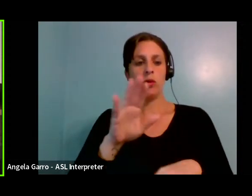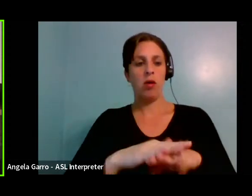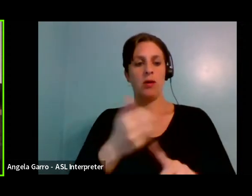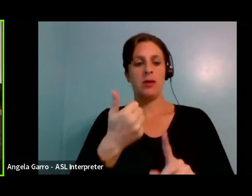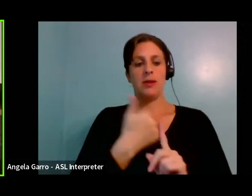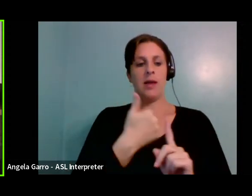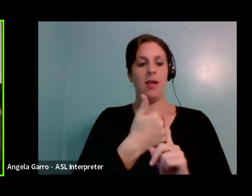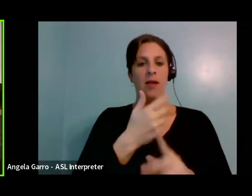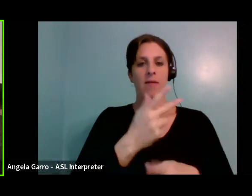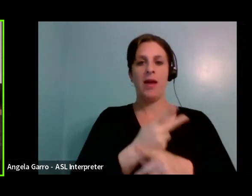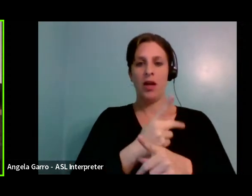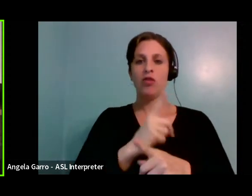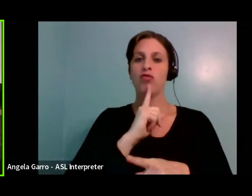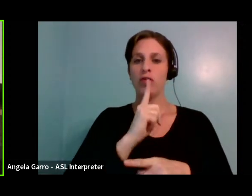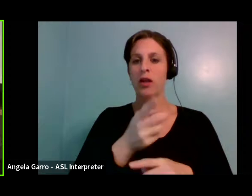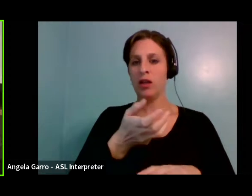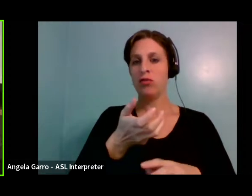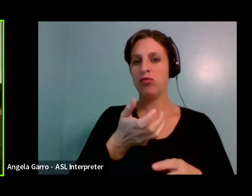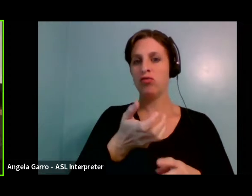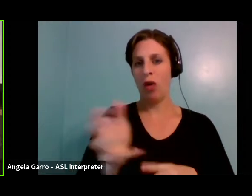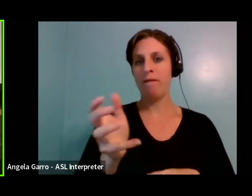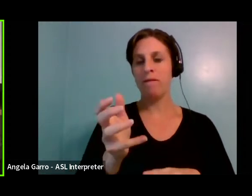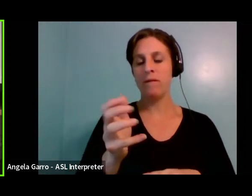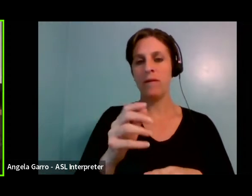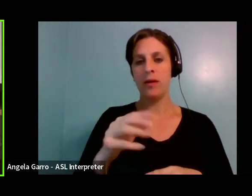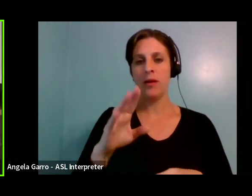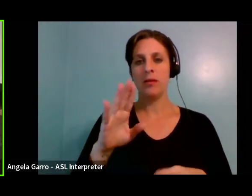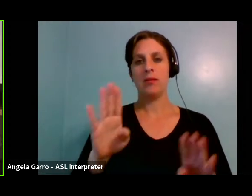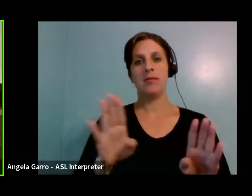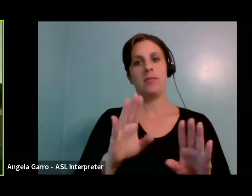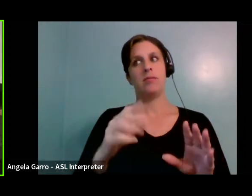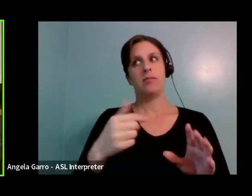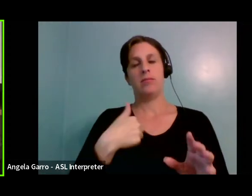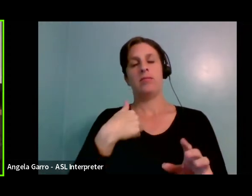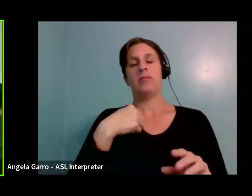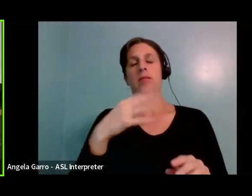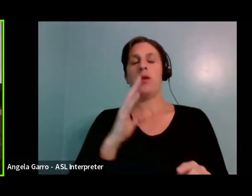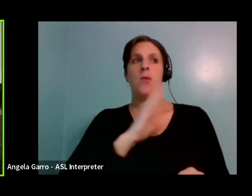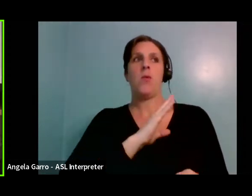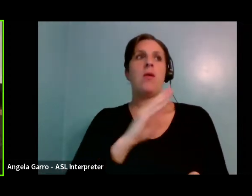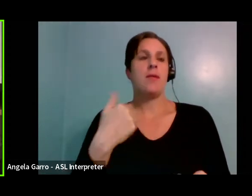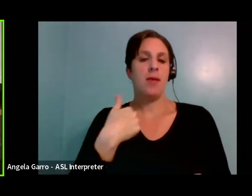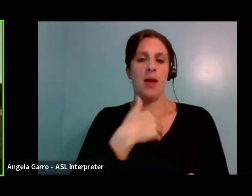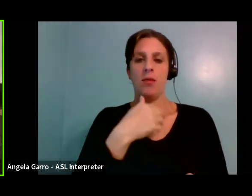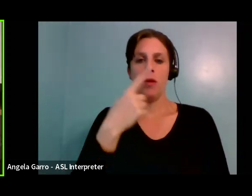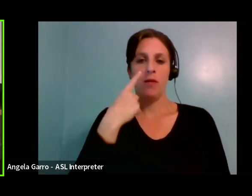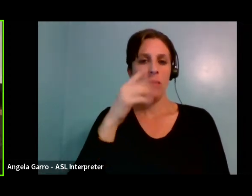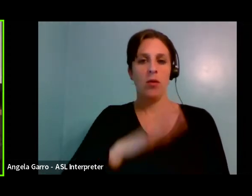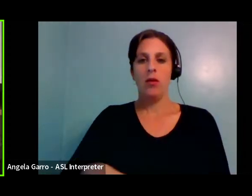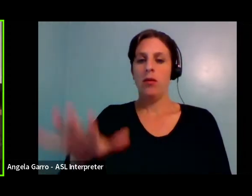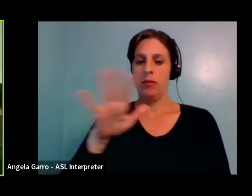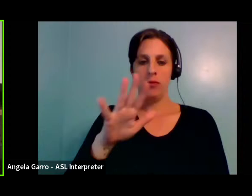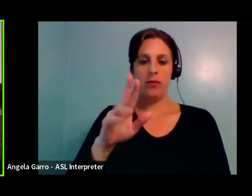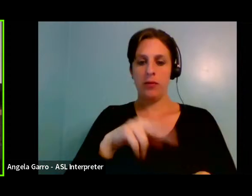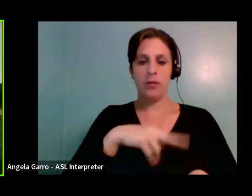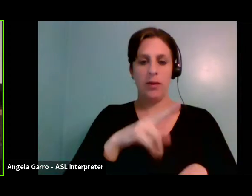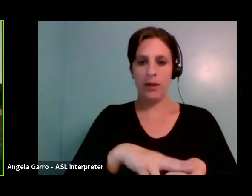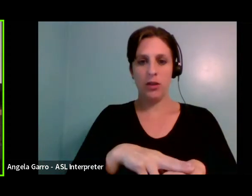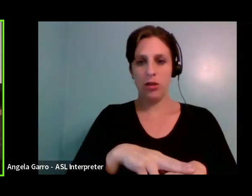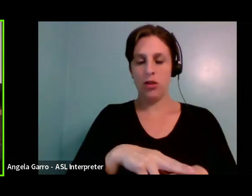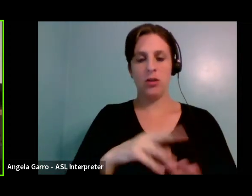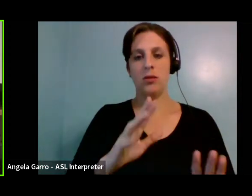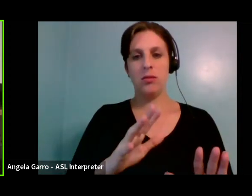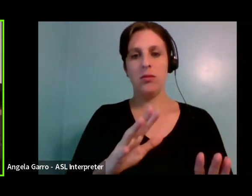been pretty rough being a board member for all over the nation. And so a school board member. And